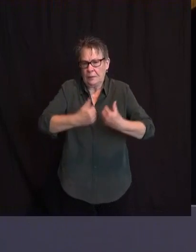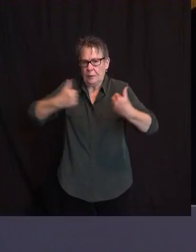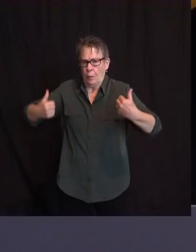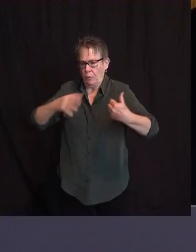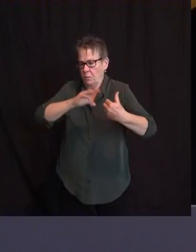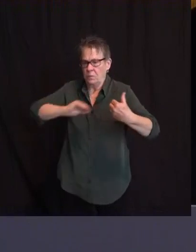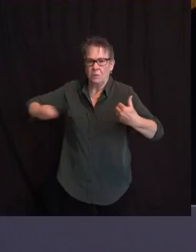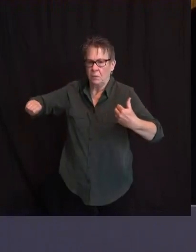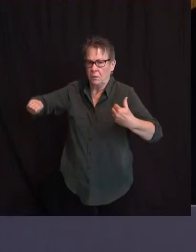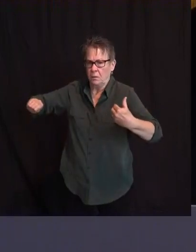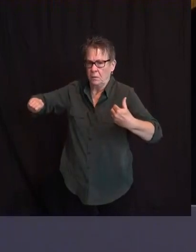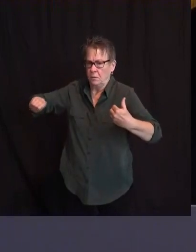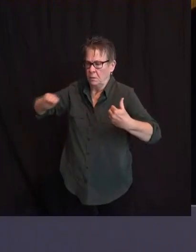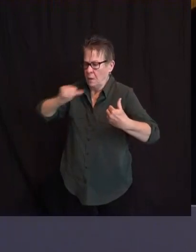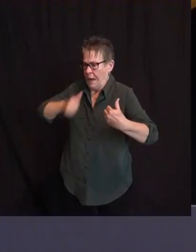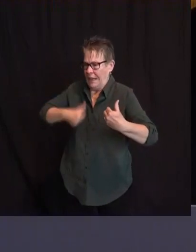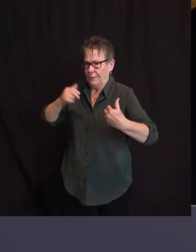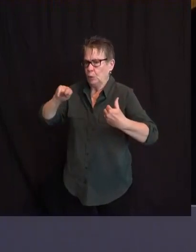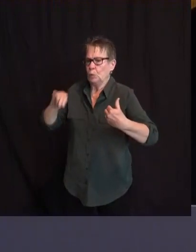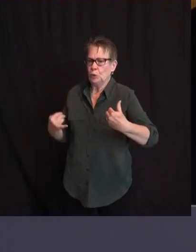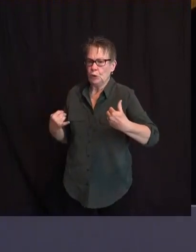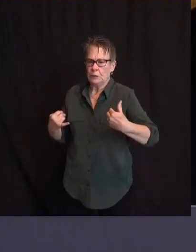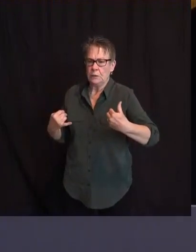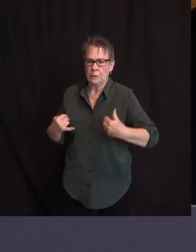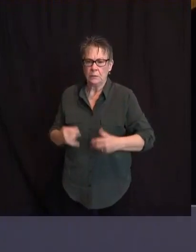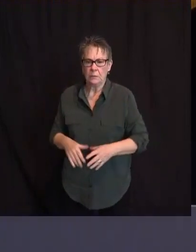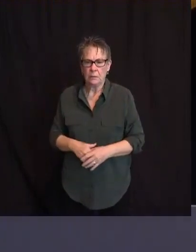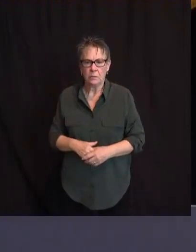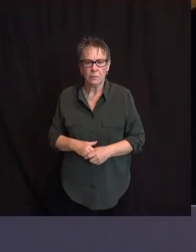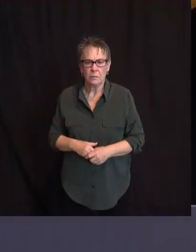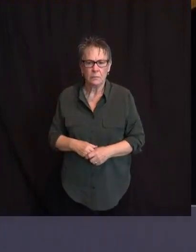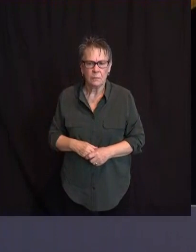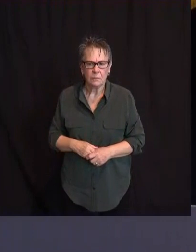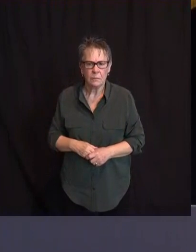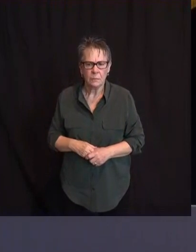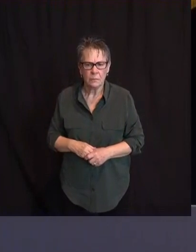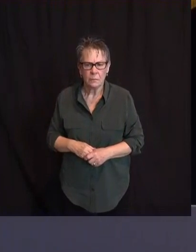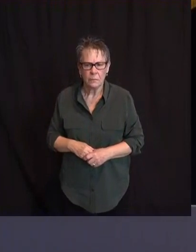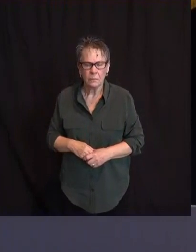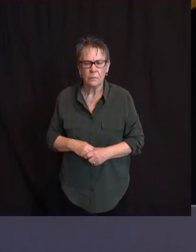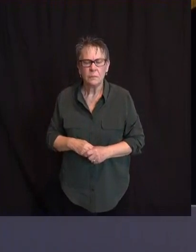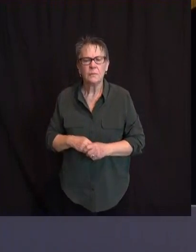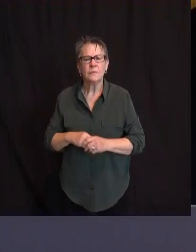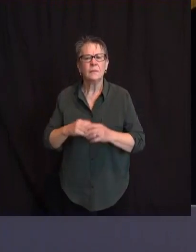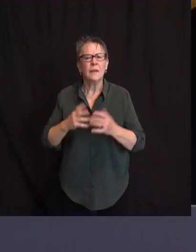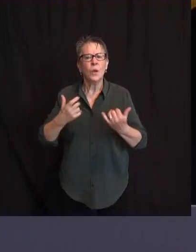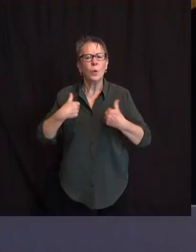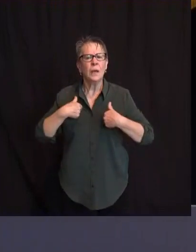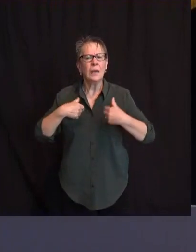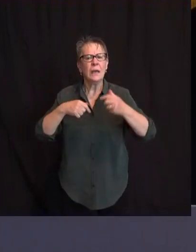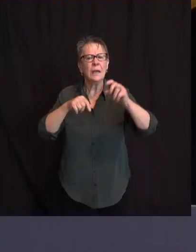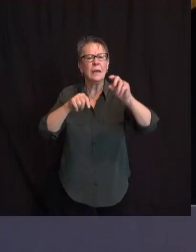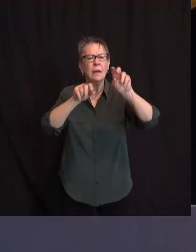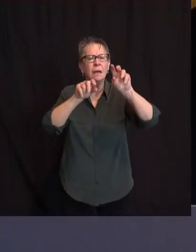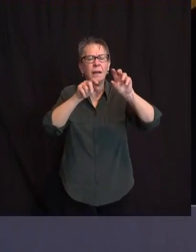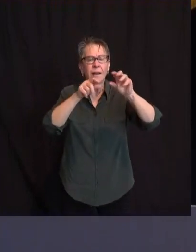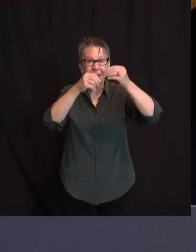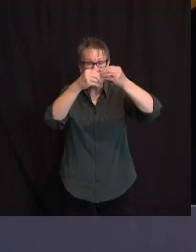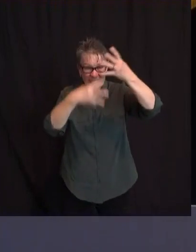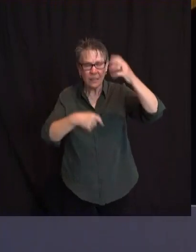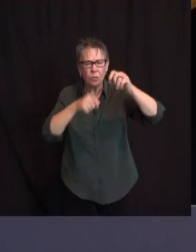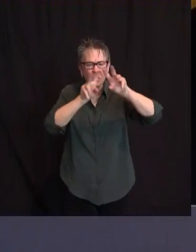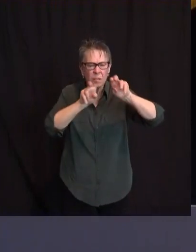details. The families of all of the individuals, as you know, repeatedly, considerably are in our thoughts and